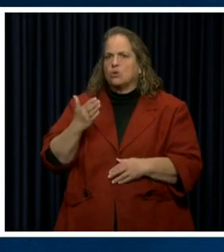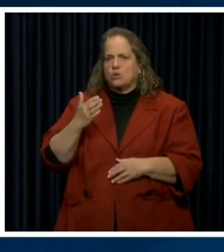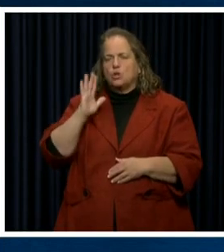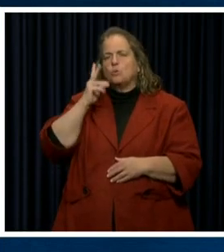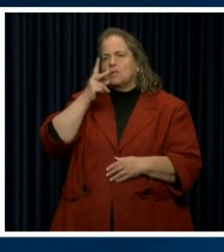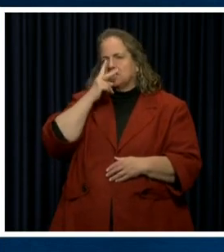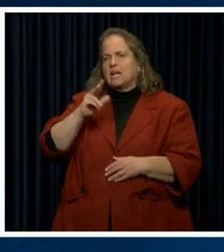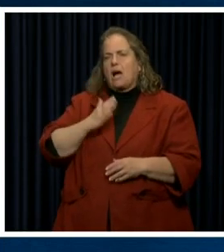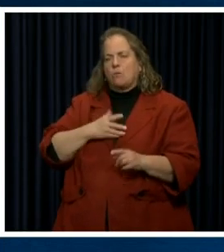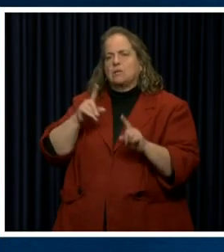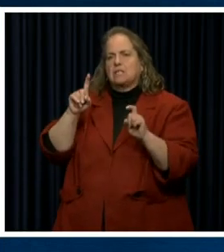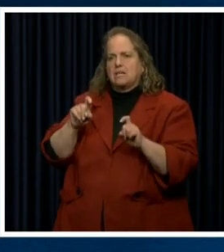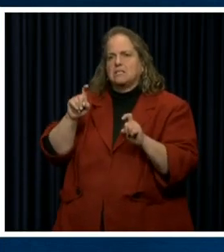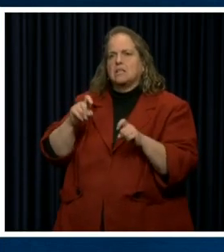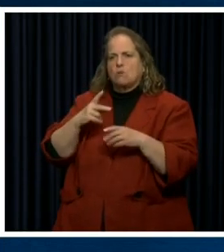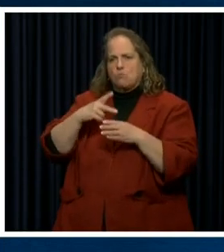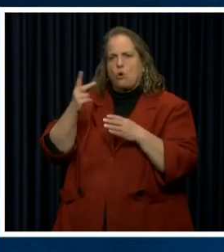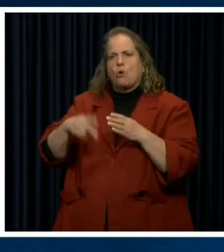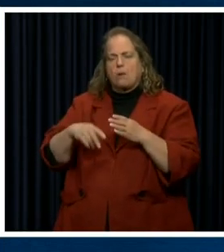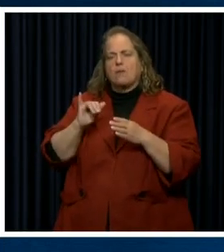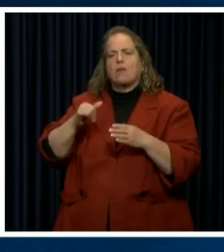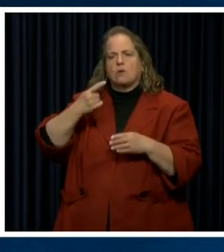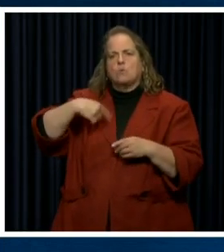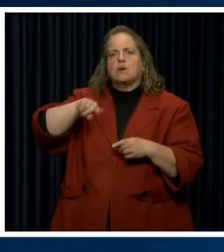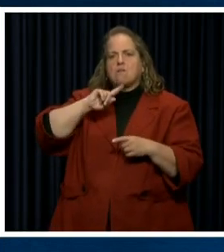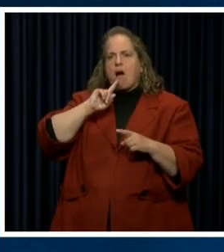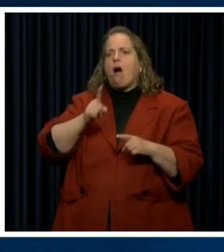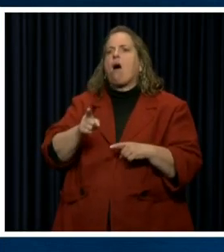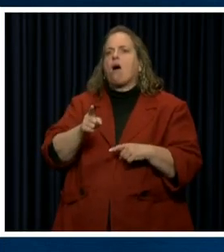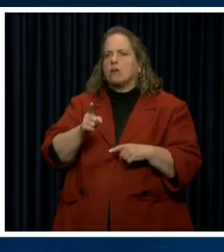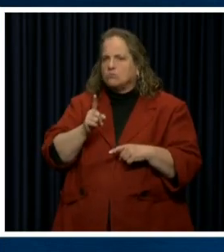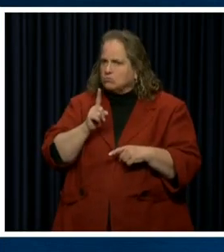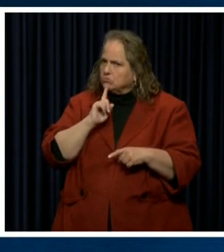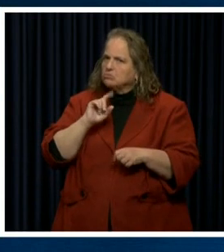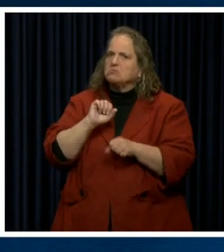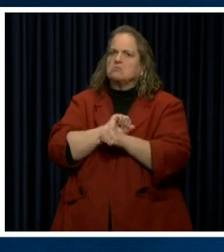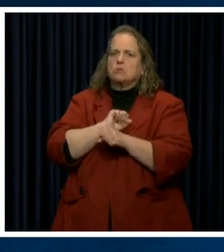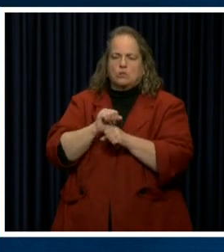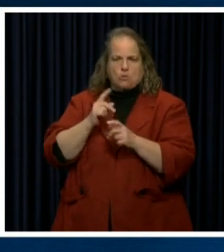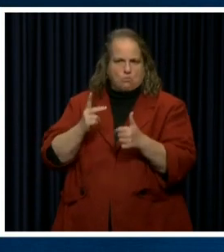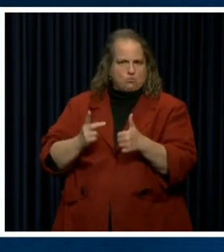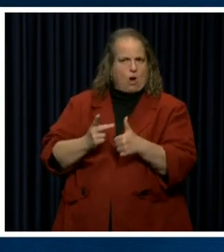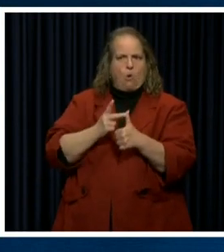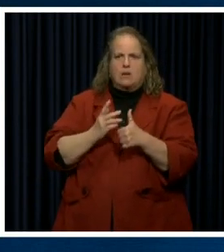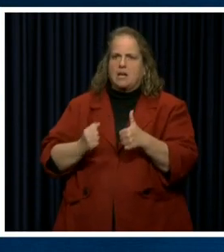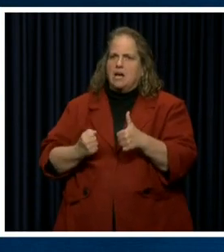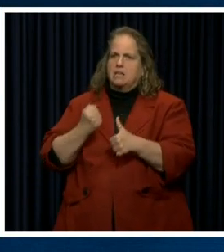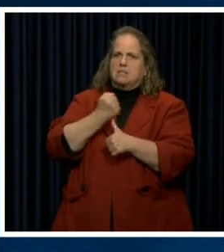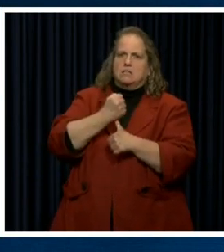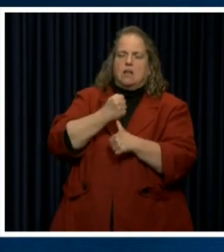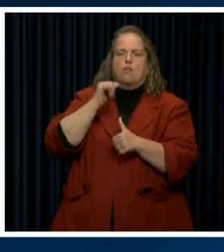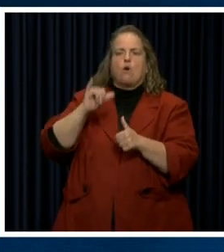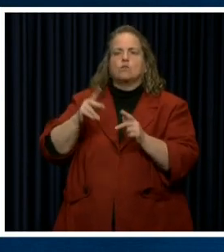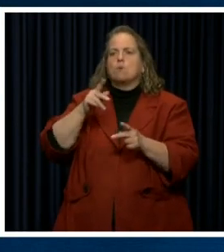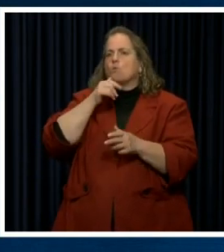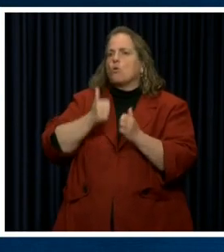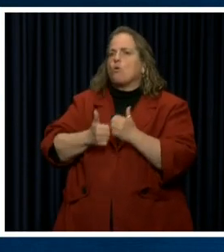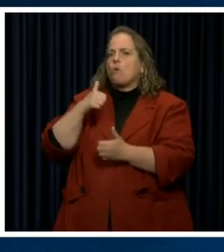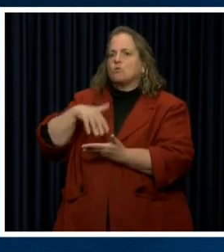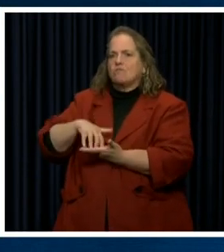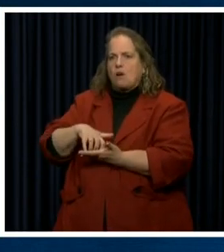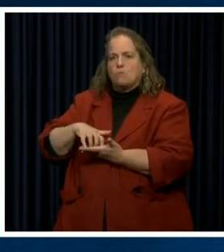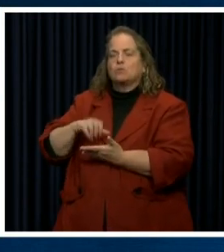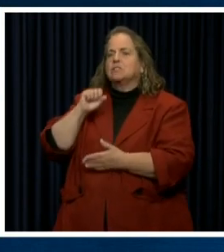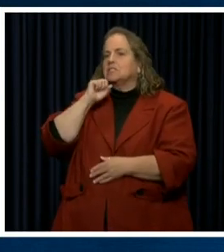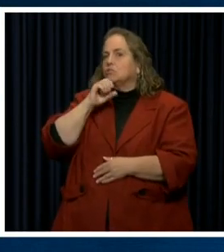testing program is that we are absolutely going to prioritize those that are most vulnerable. And we're going to continue